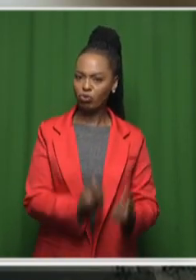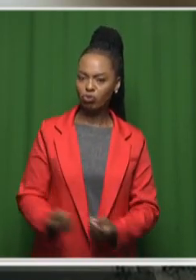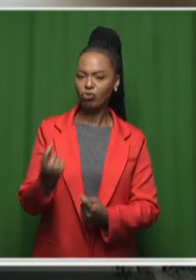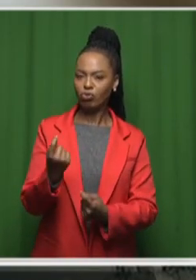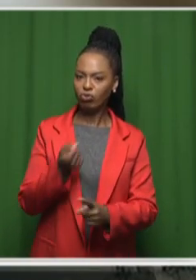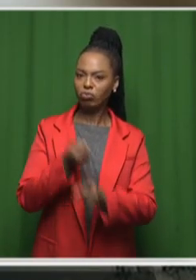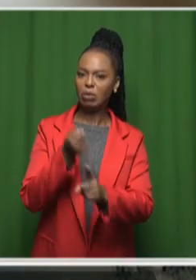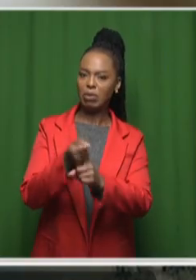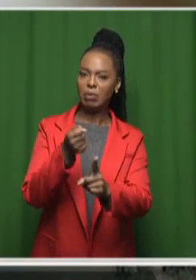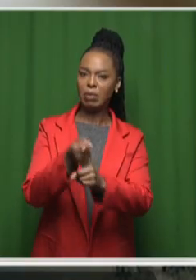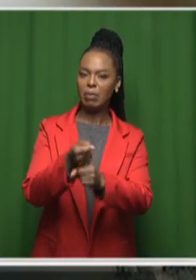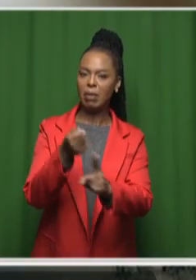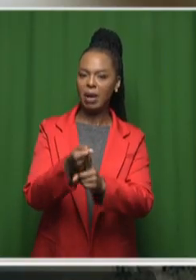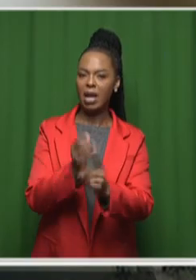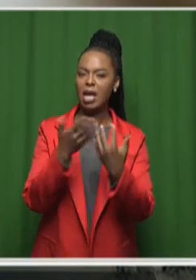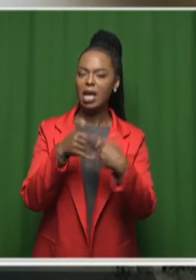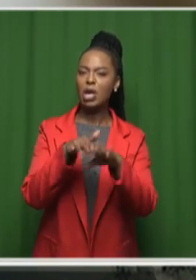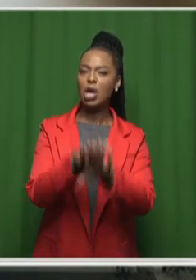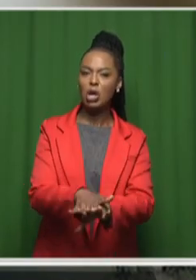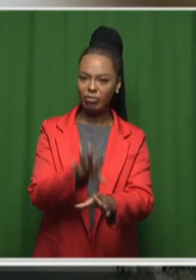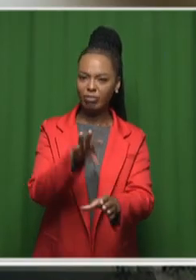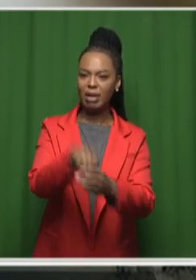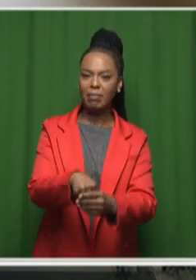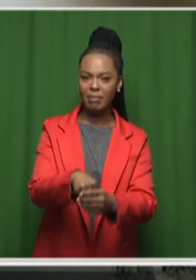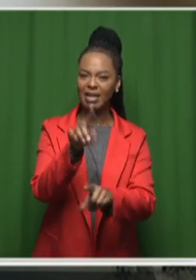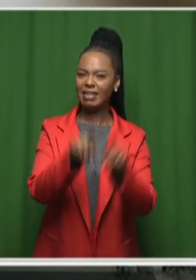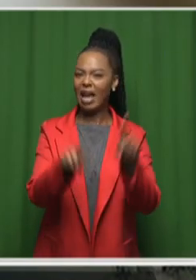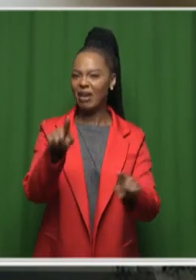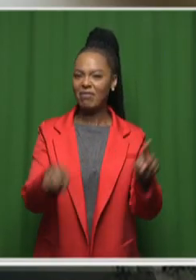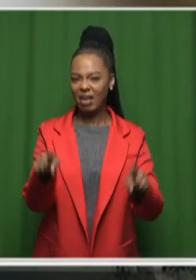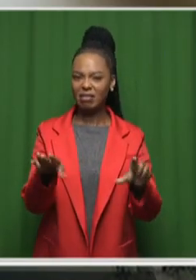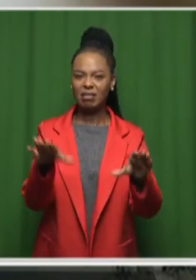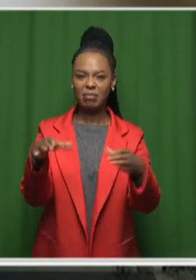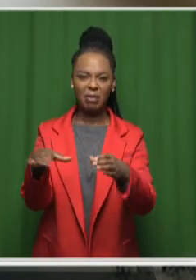way for a more inclusive and diverse industry.